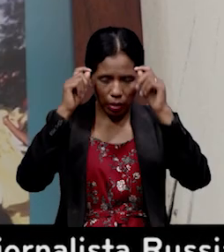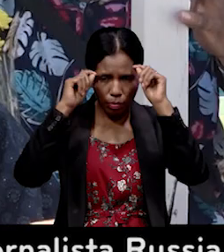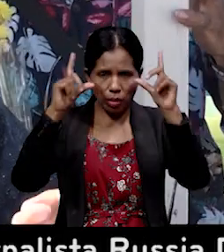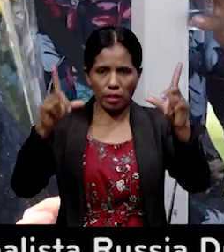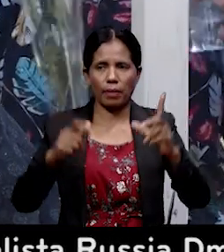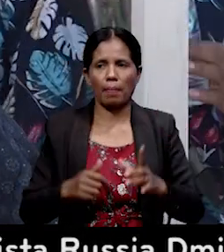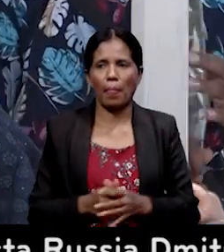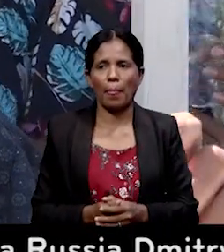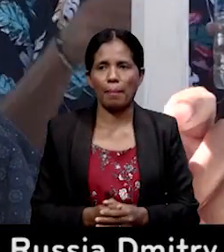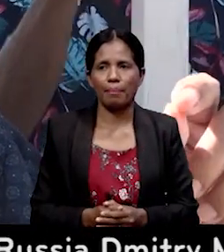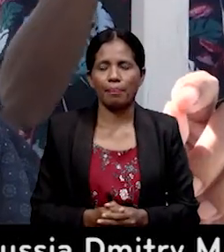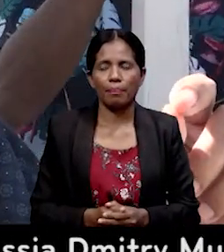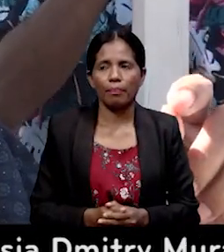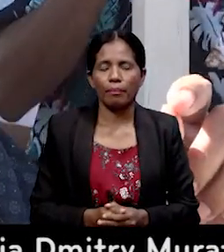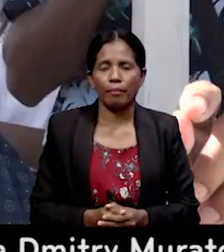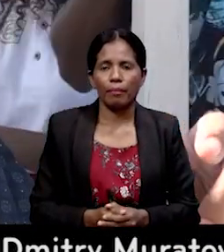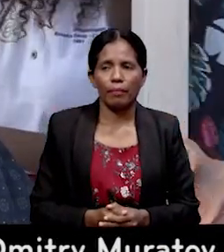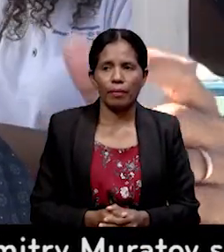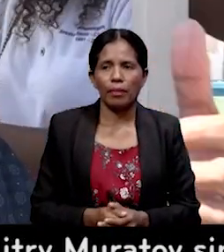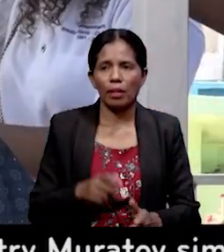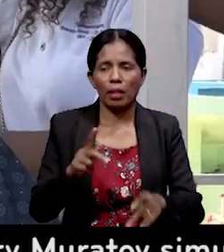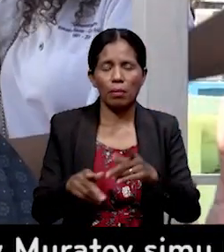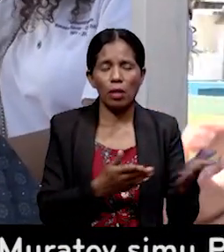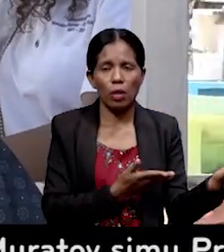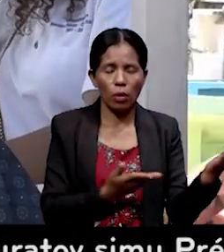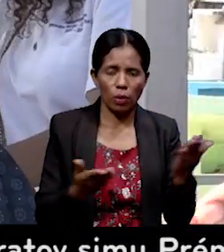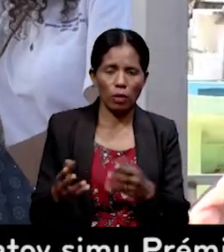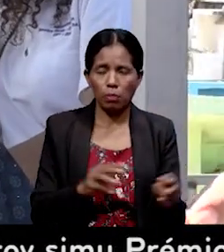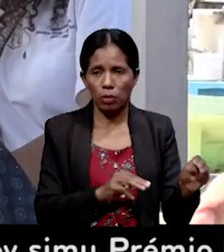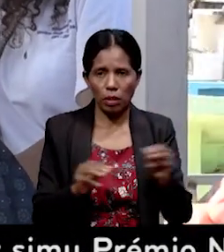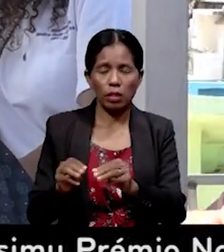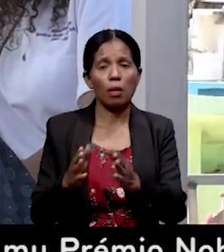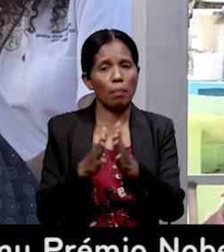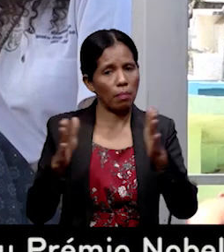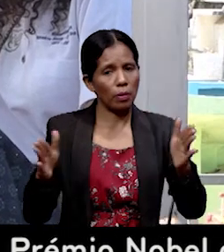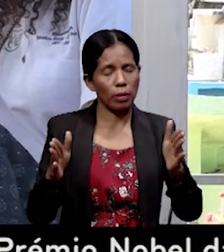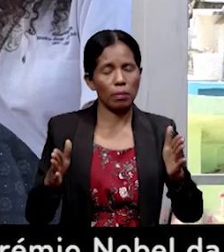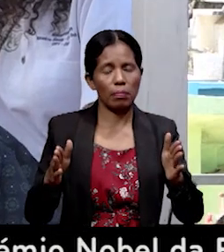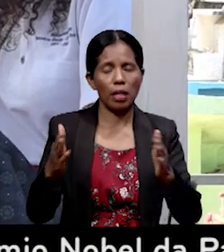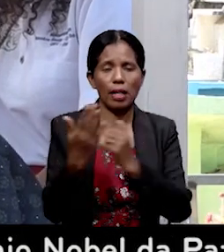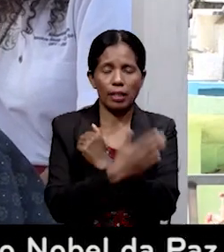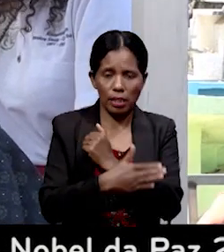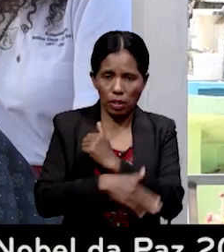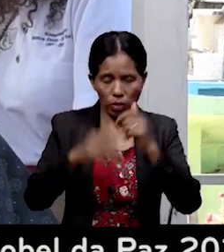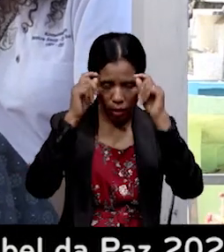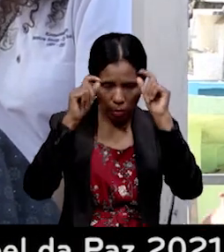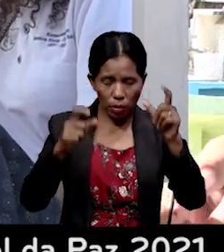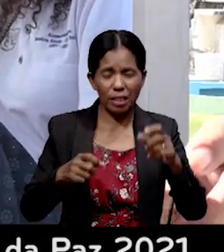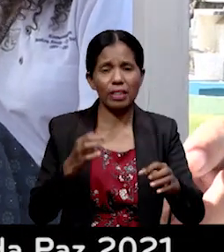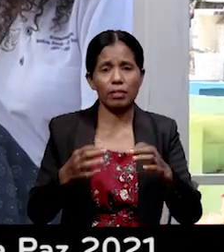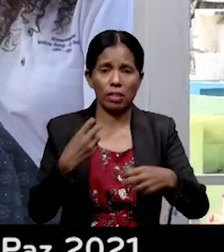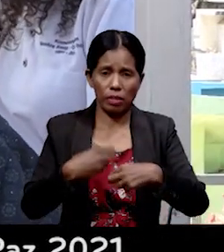nian. Emaida luk lori mudança bot ba Rai Timor. Ia luta quando luta difícil los MAX STAHL